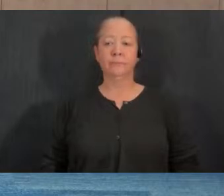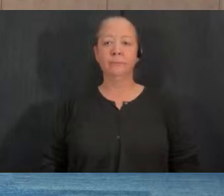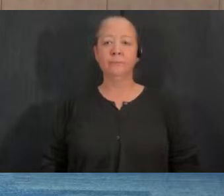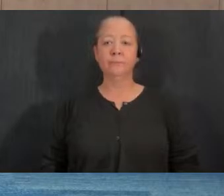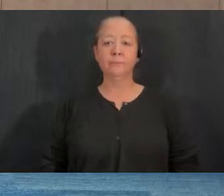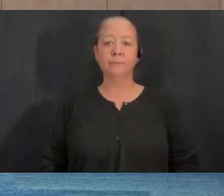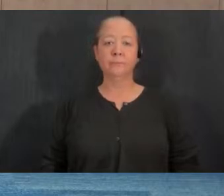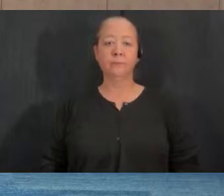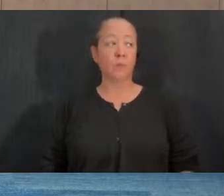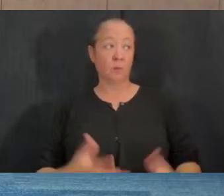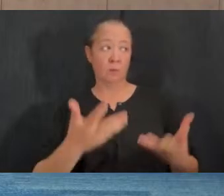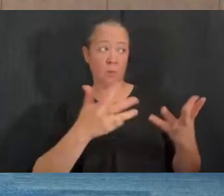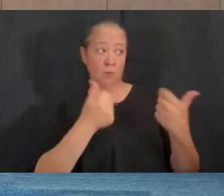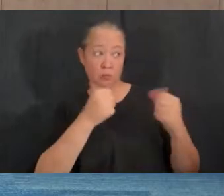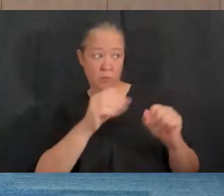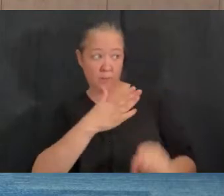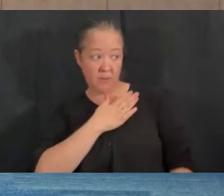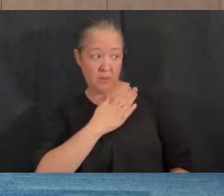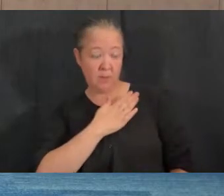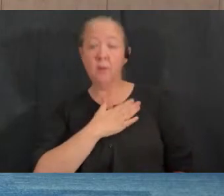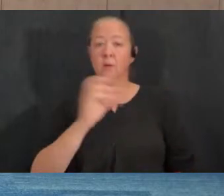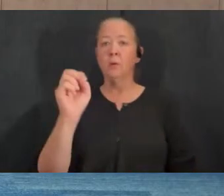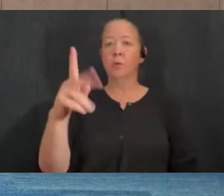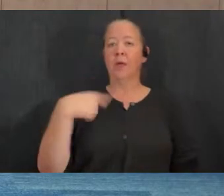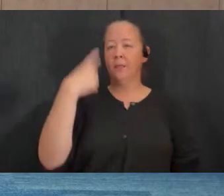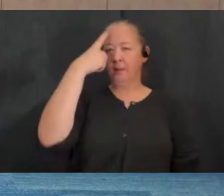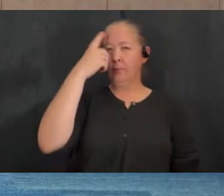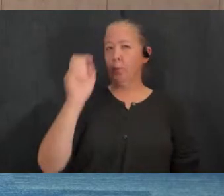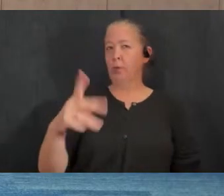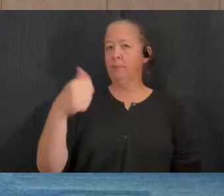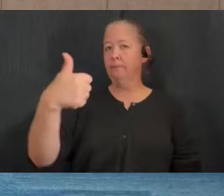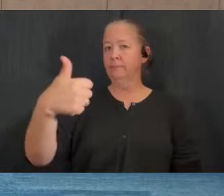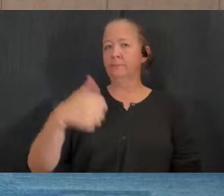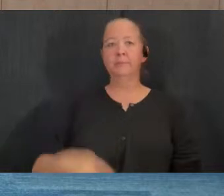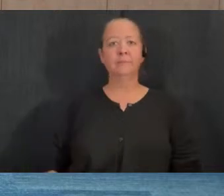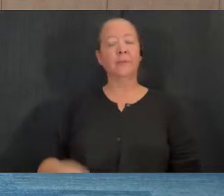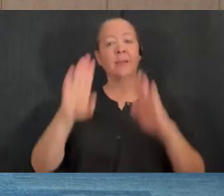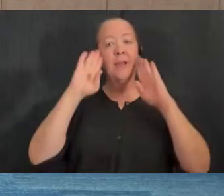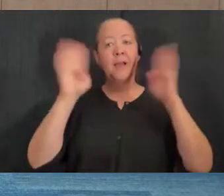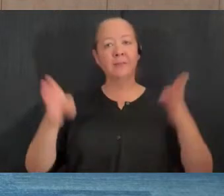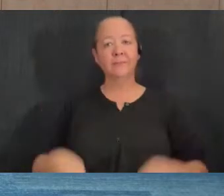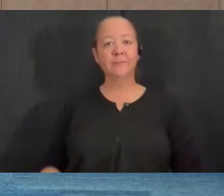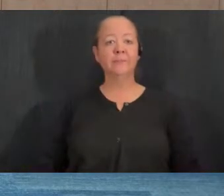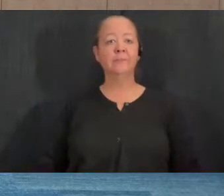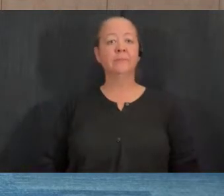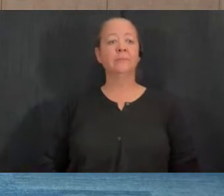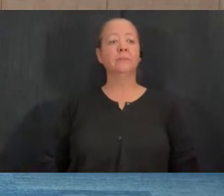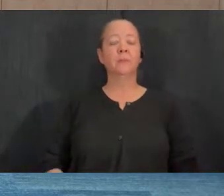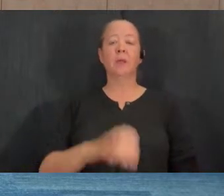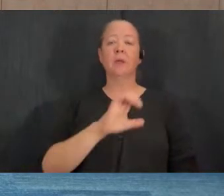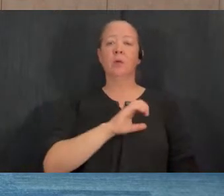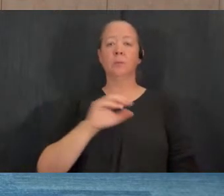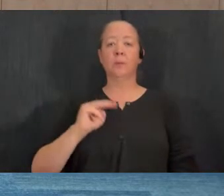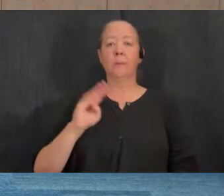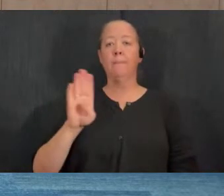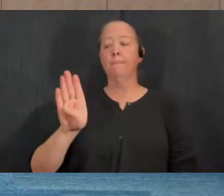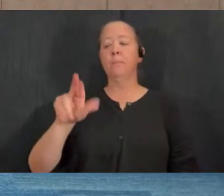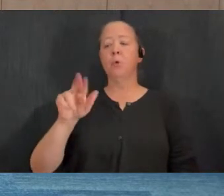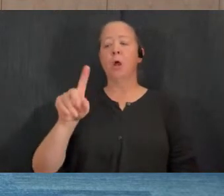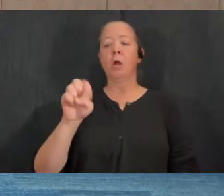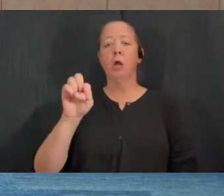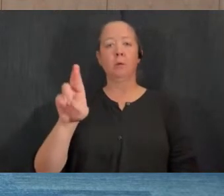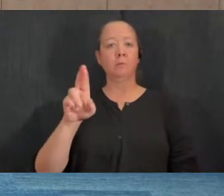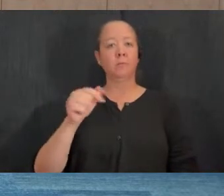You want to try mine? Okay, I think I'm okay now. Hi, I'm Councilmember Briner. I represent Ward 3, which